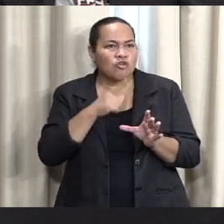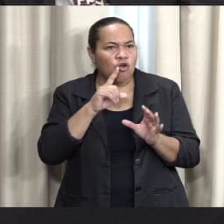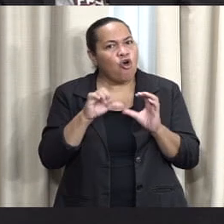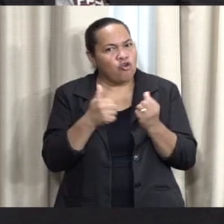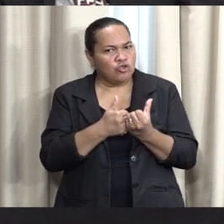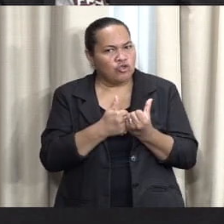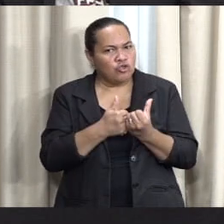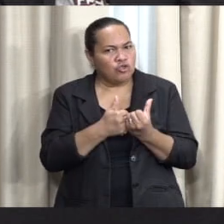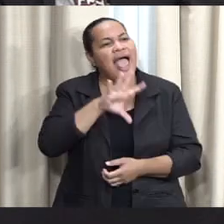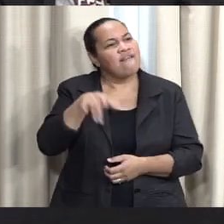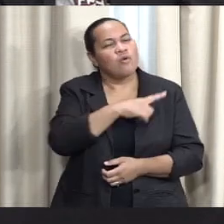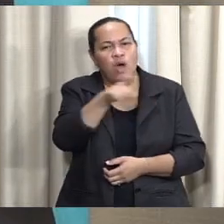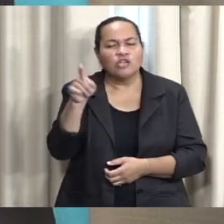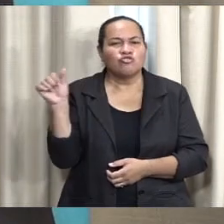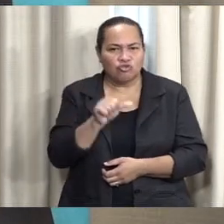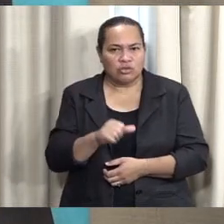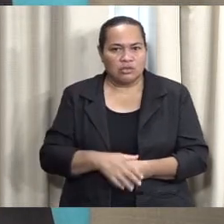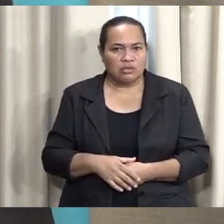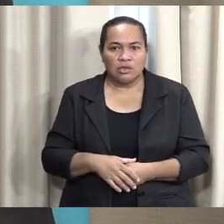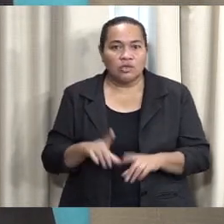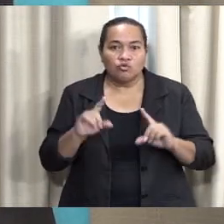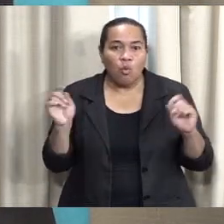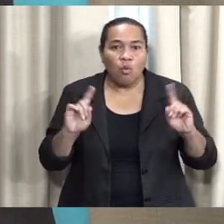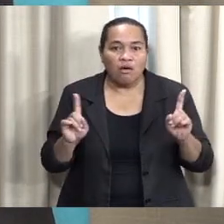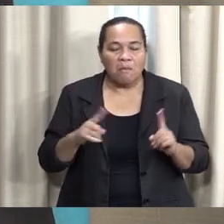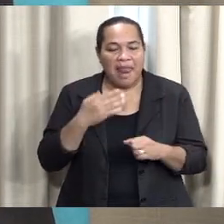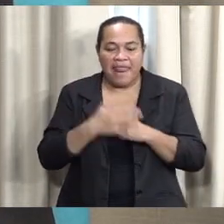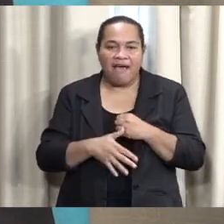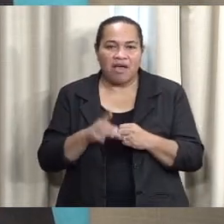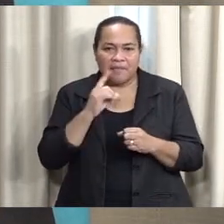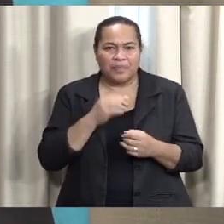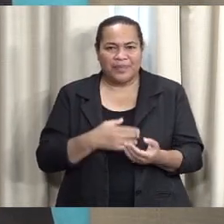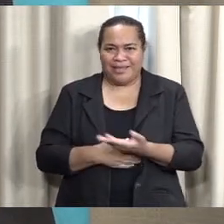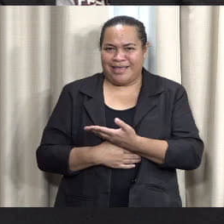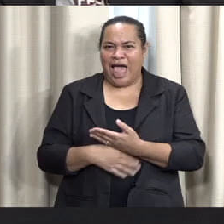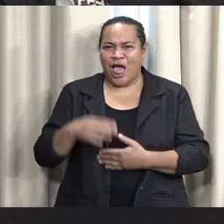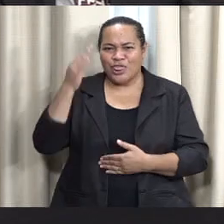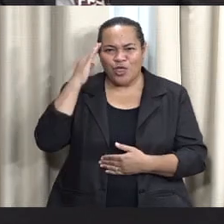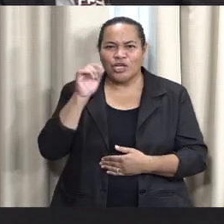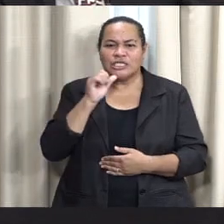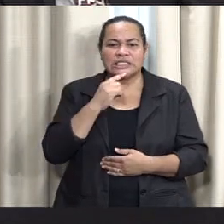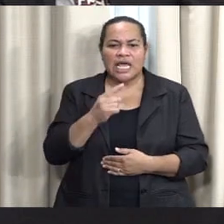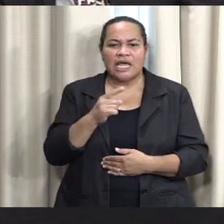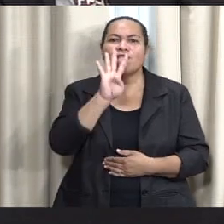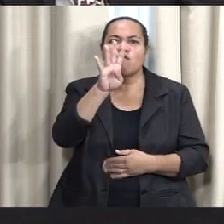able to do so as well. Doing what? She did not specify. I thought she How was much? I thought she was on a 4-year